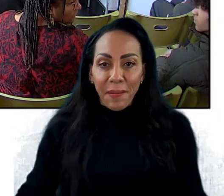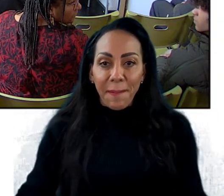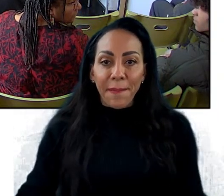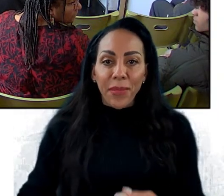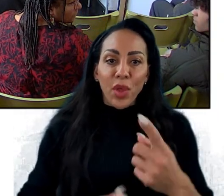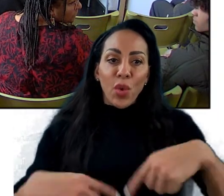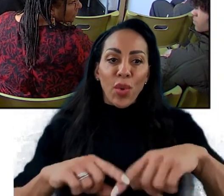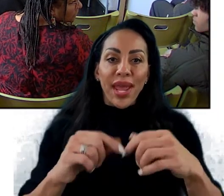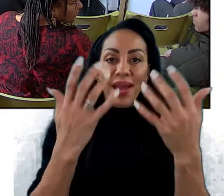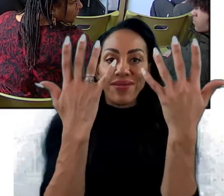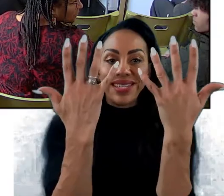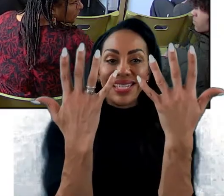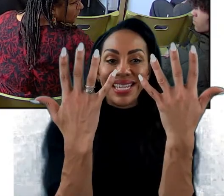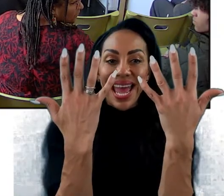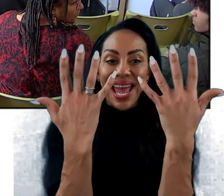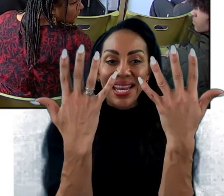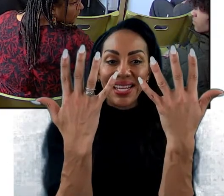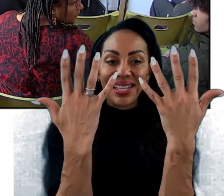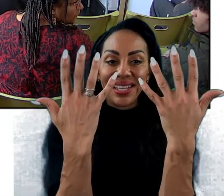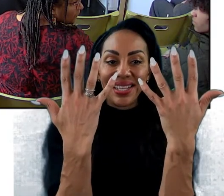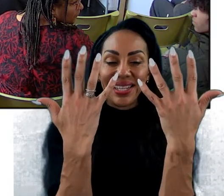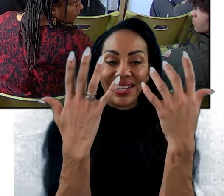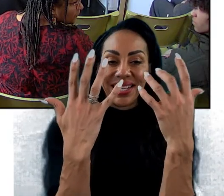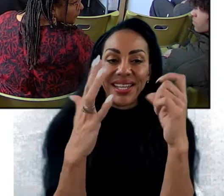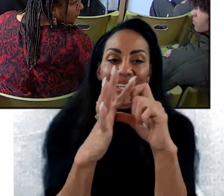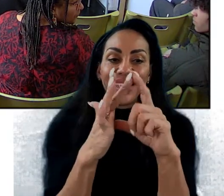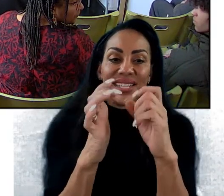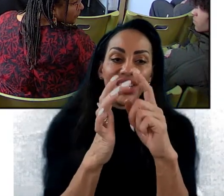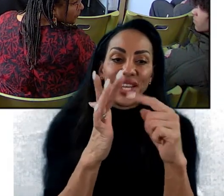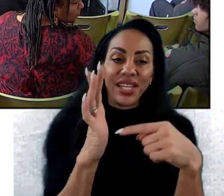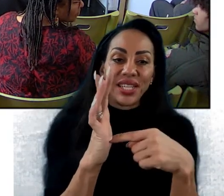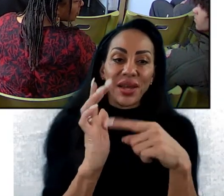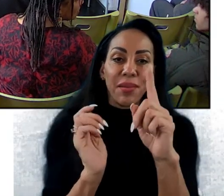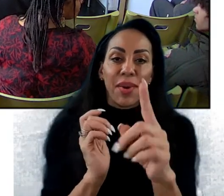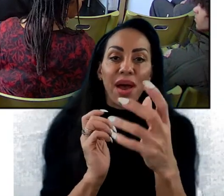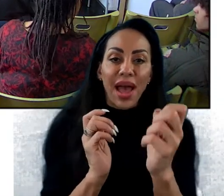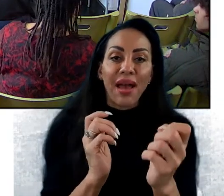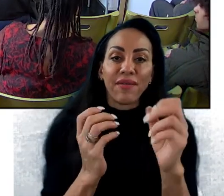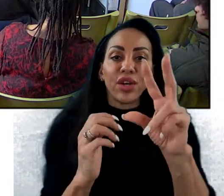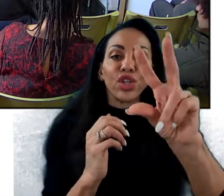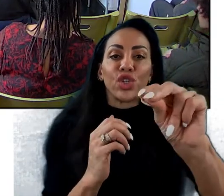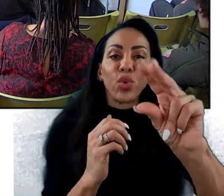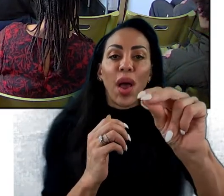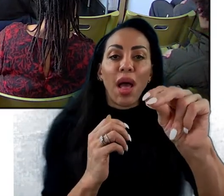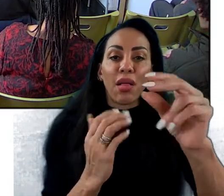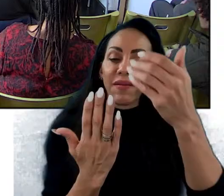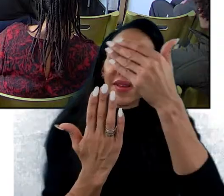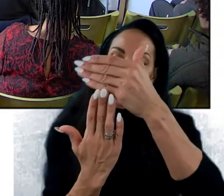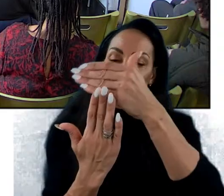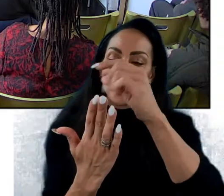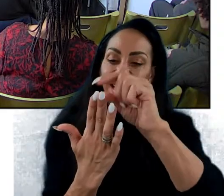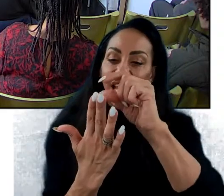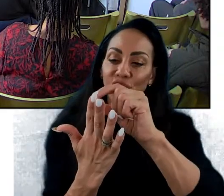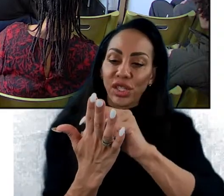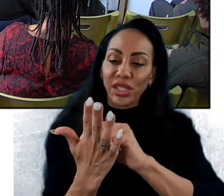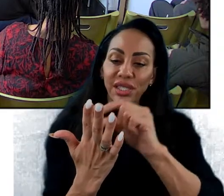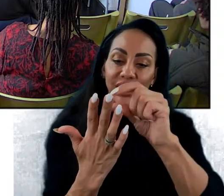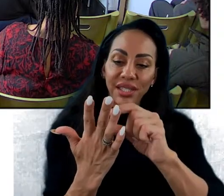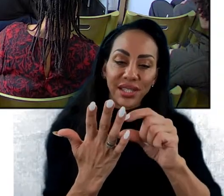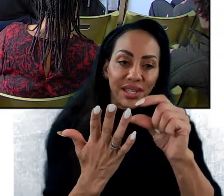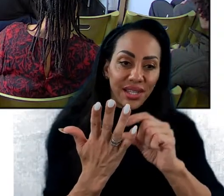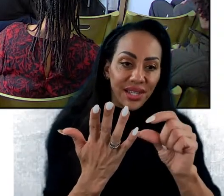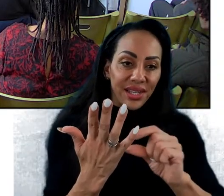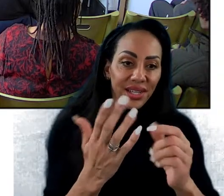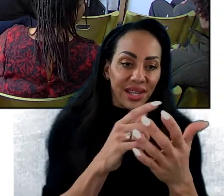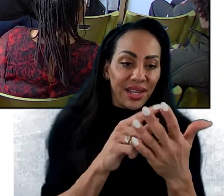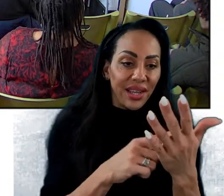but actually like 12 sections on each hand. Mm-hmm. Like if you count 1, I think 2, 3, 4, 5, 6, 7, 8, 9, 10, 11, 12.